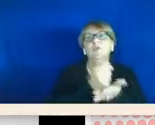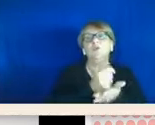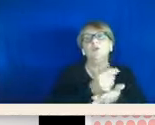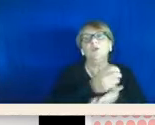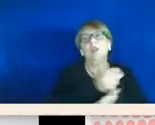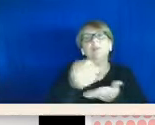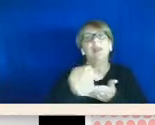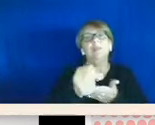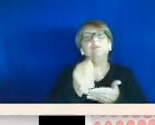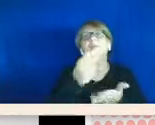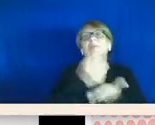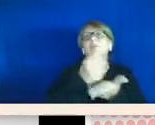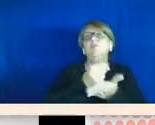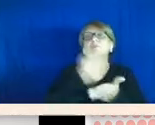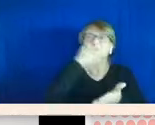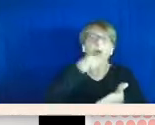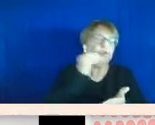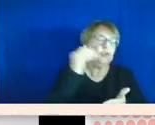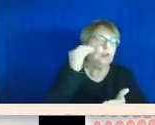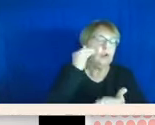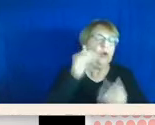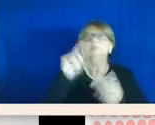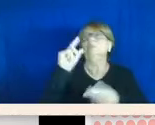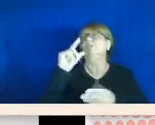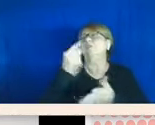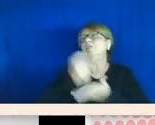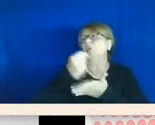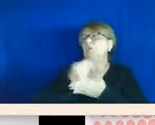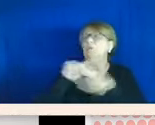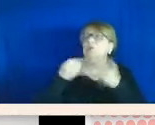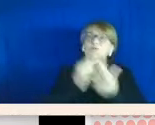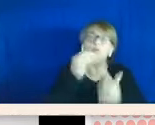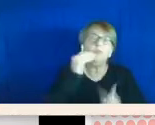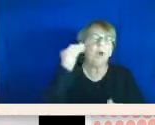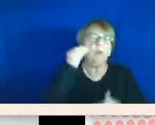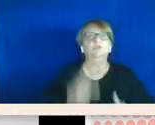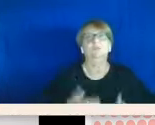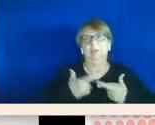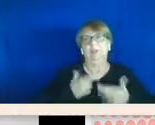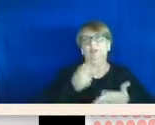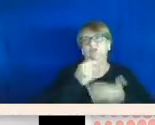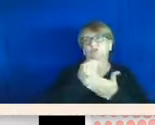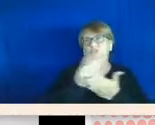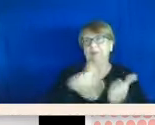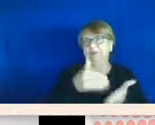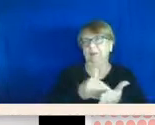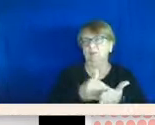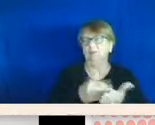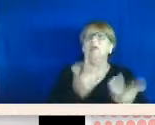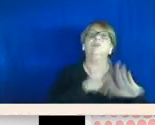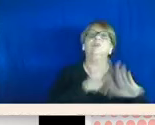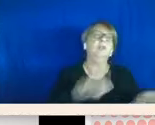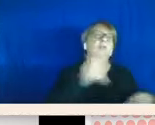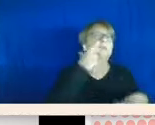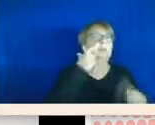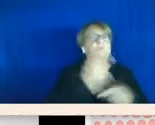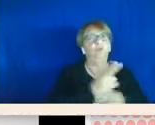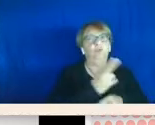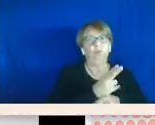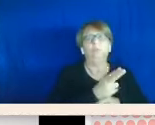homes, therapeutic group homes, and residential treatment centers. And then children's substance use is the same